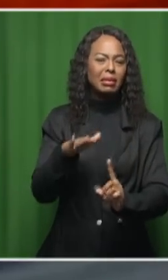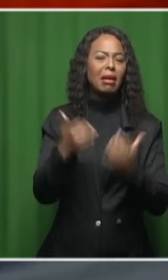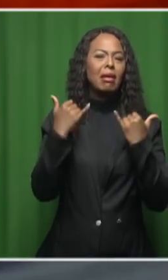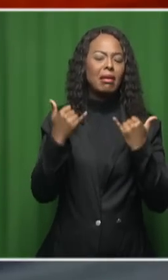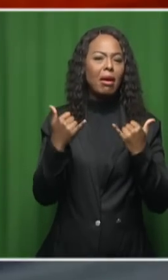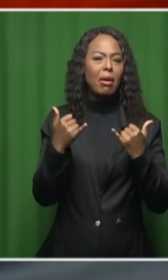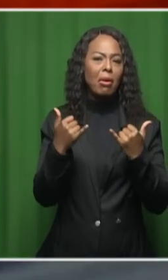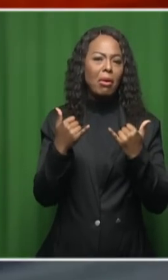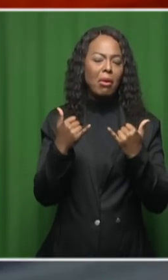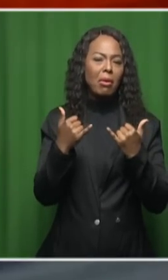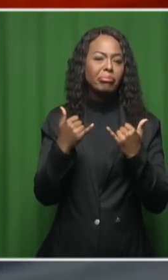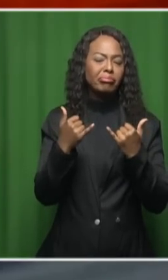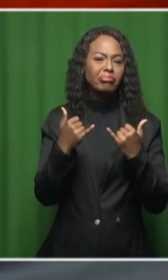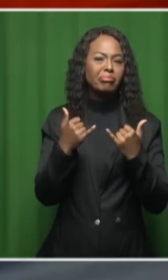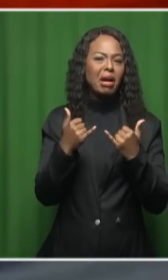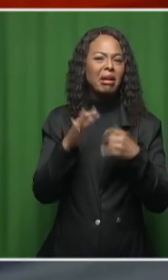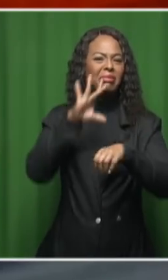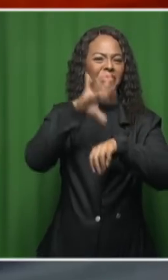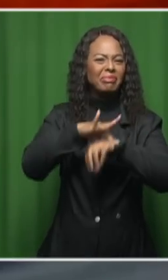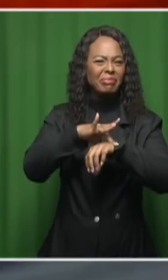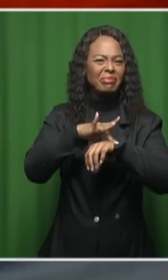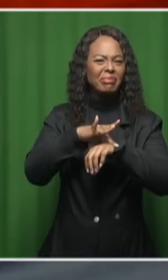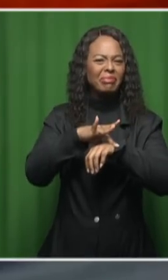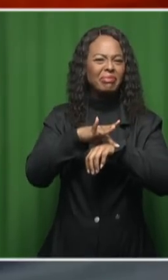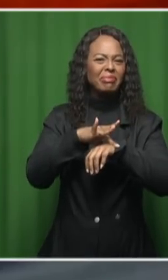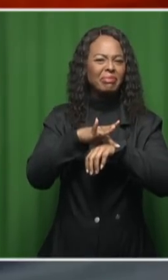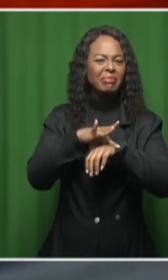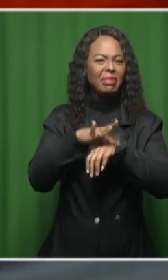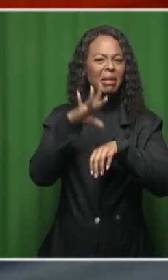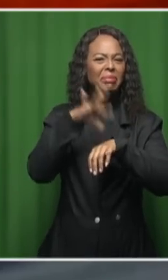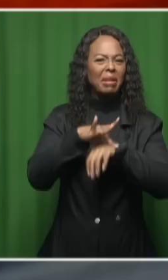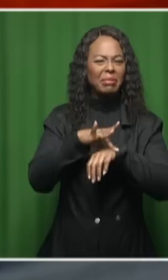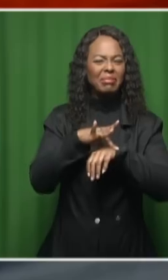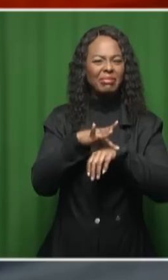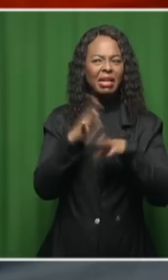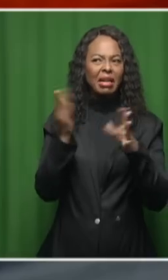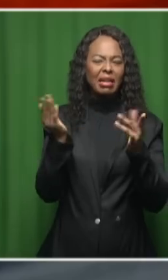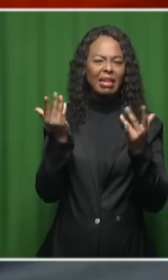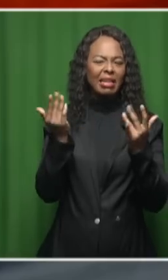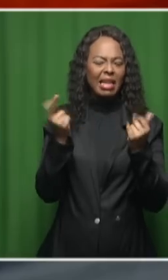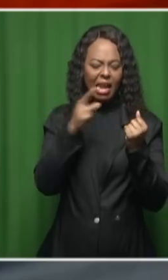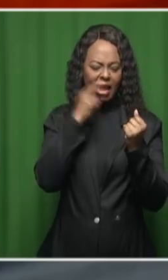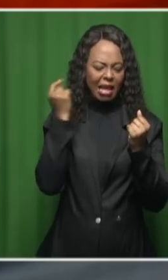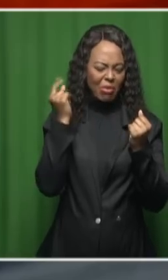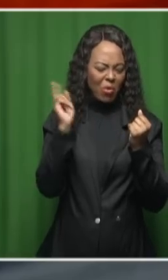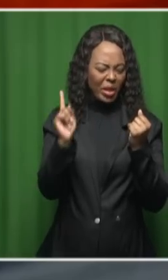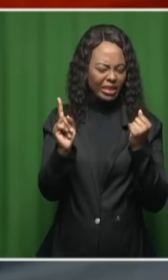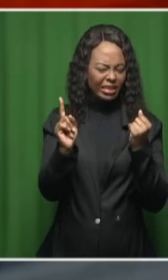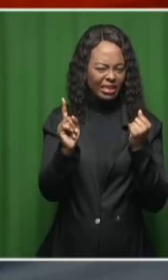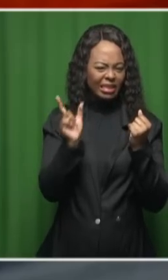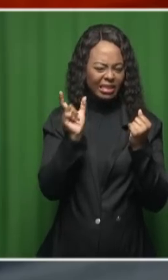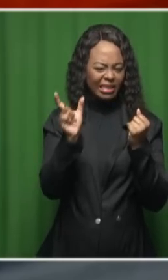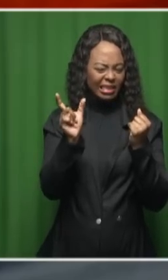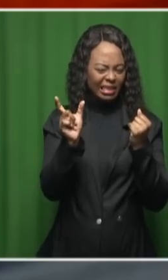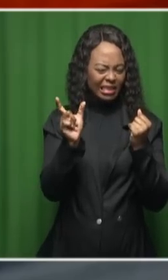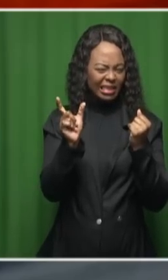of is it, I think I'm pronouncing this very wrong. Is it